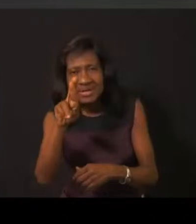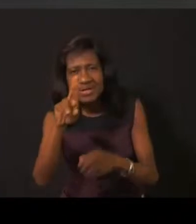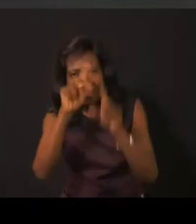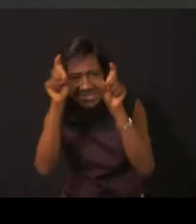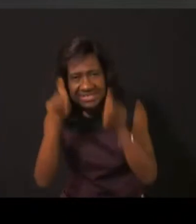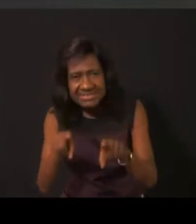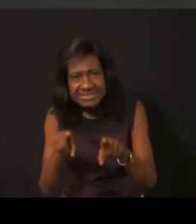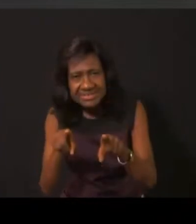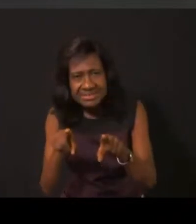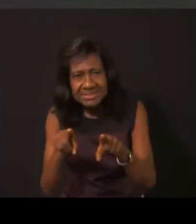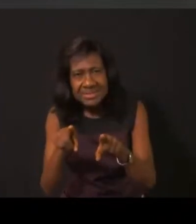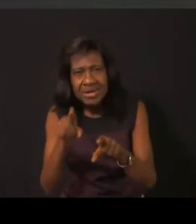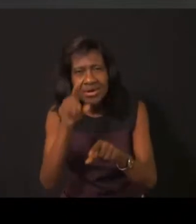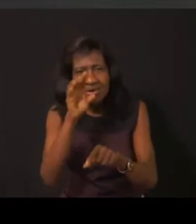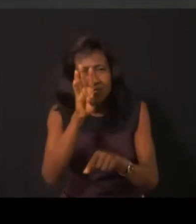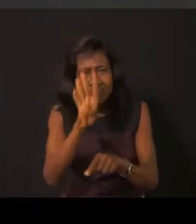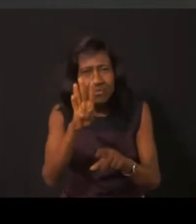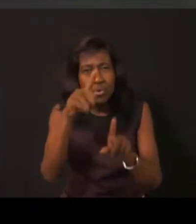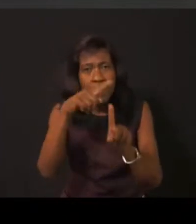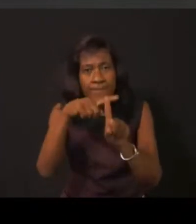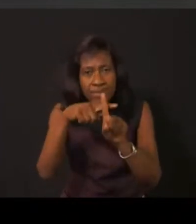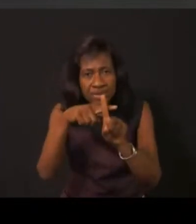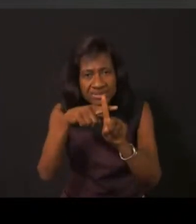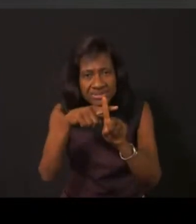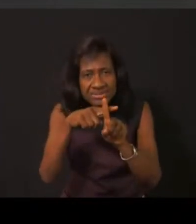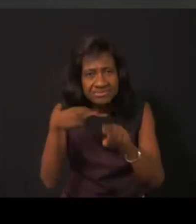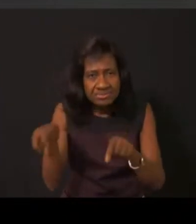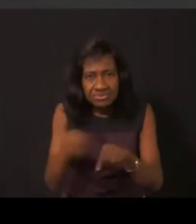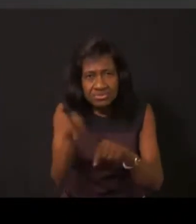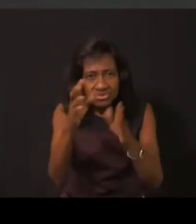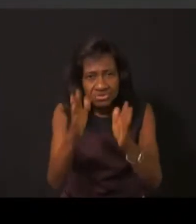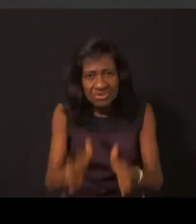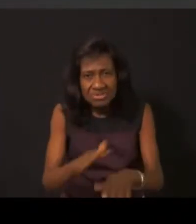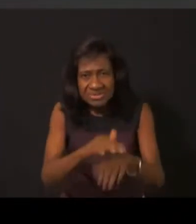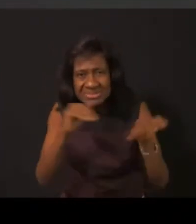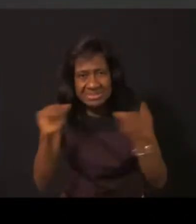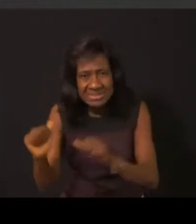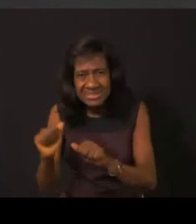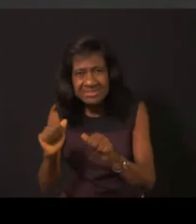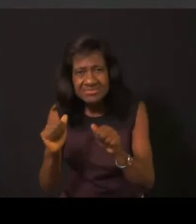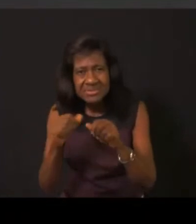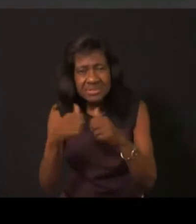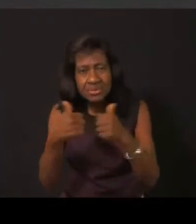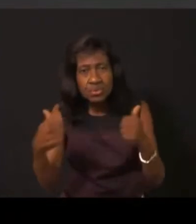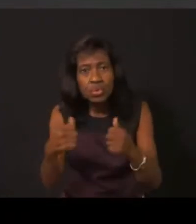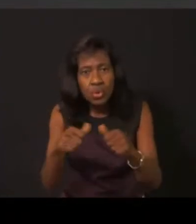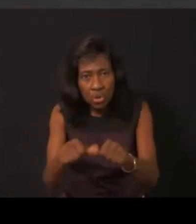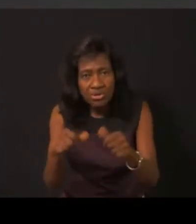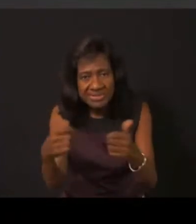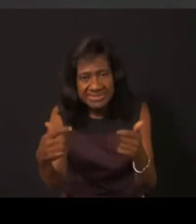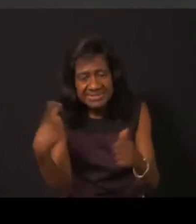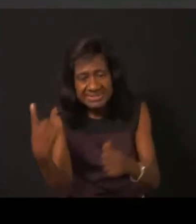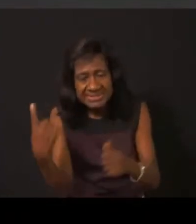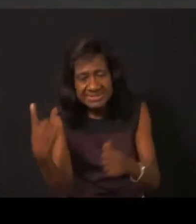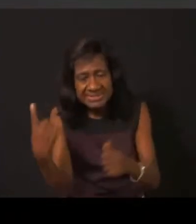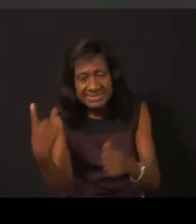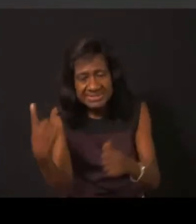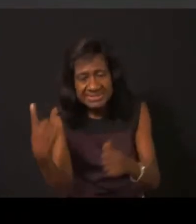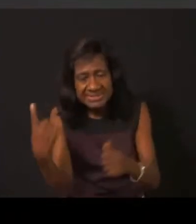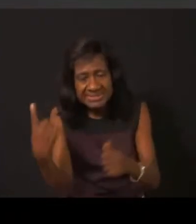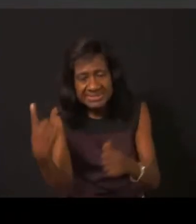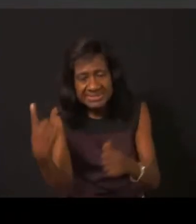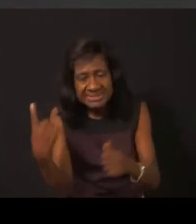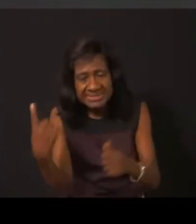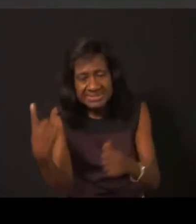morning. And of these, there are 4 positives in travellers exiting quarantine and 12 positives from the community, which include 4